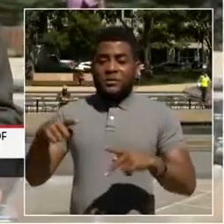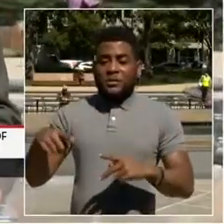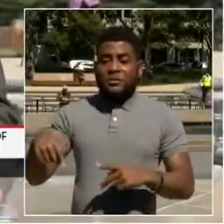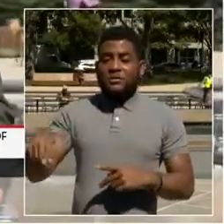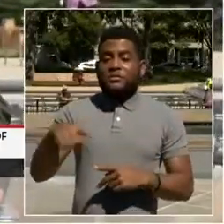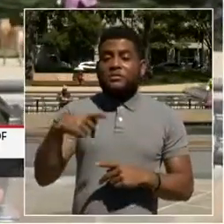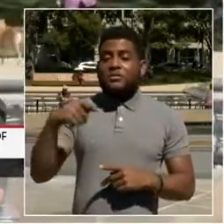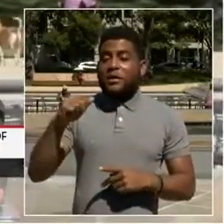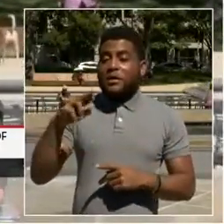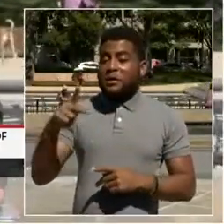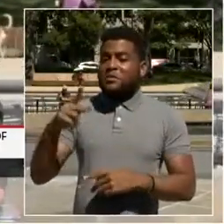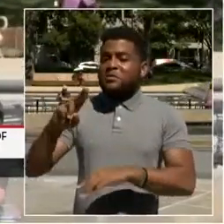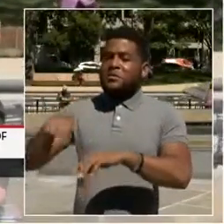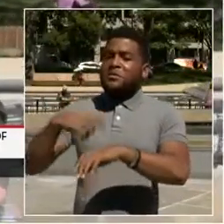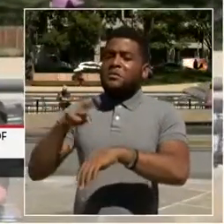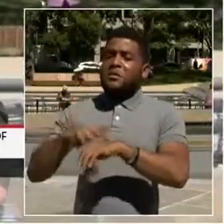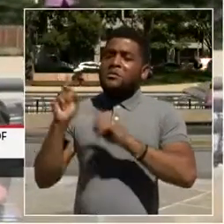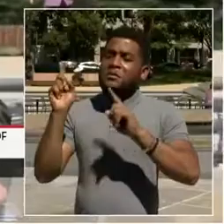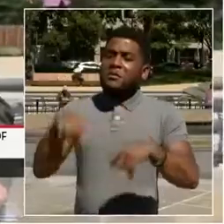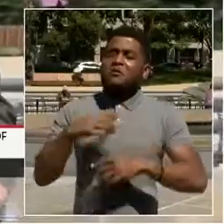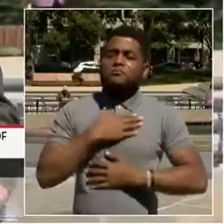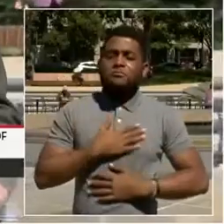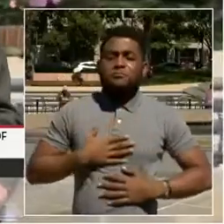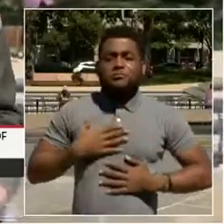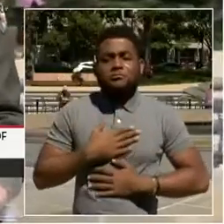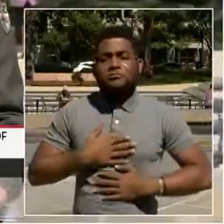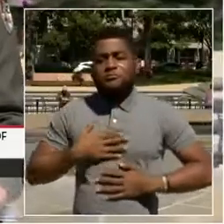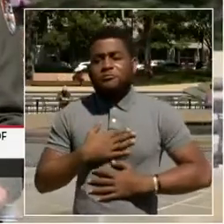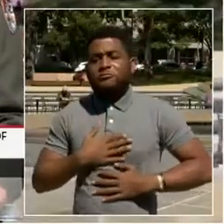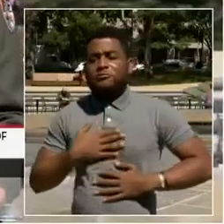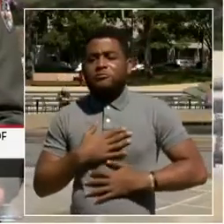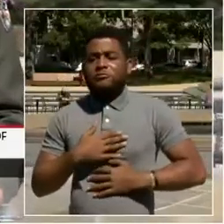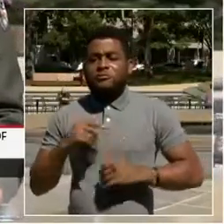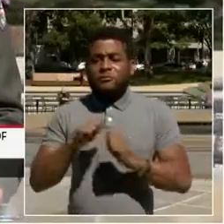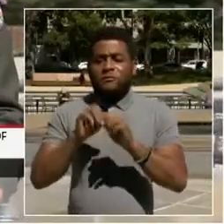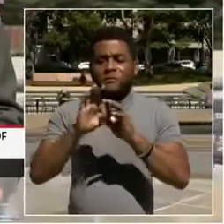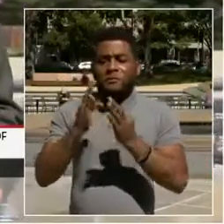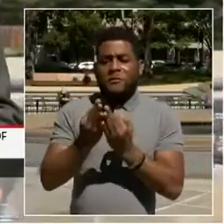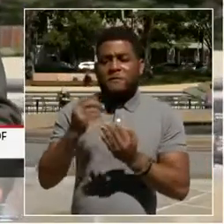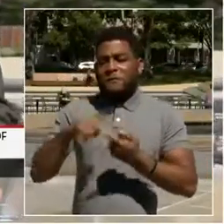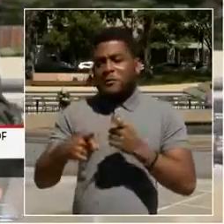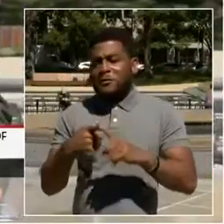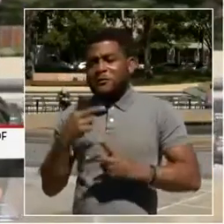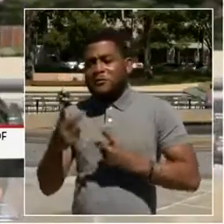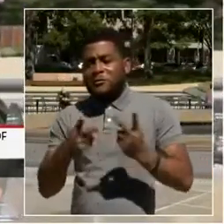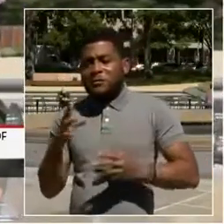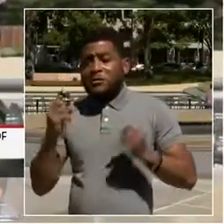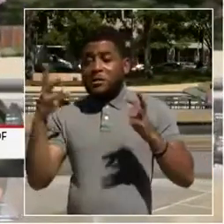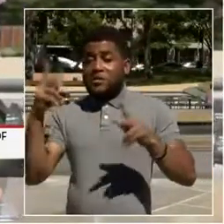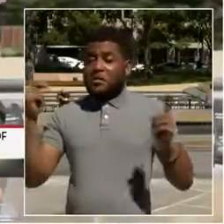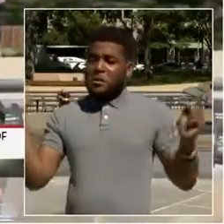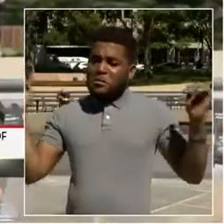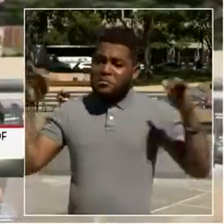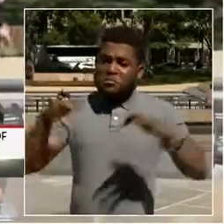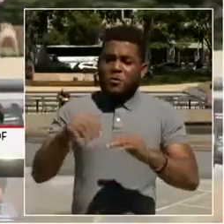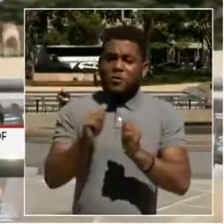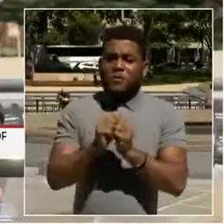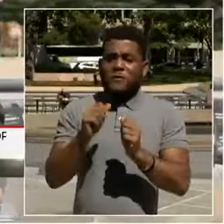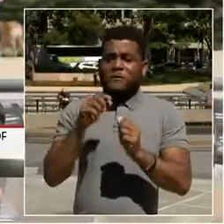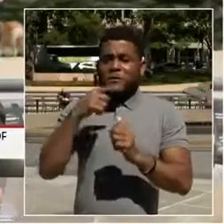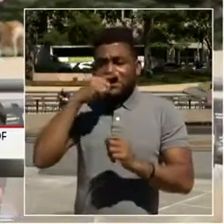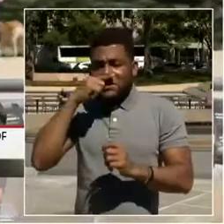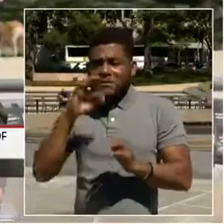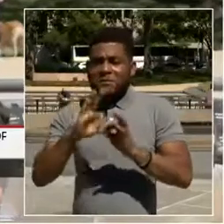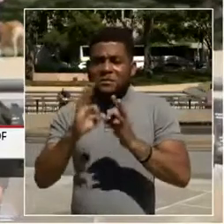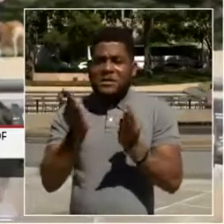And we are a place where generations of D.C. residents come to play with their kids, to mark family milestones, or to take a